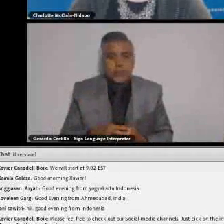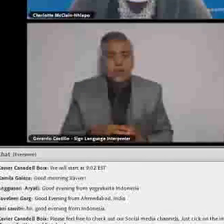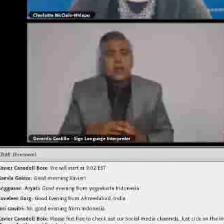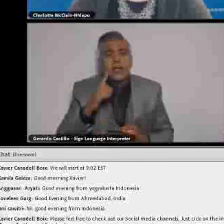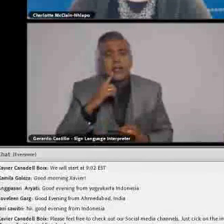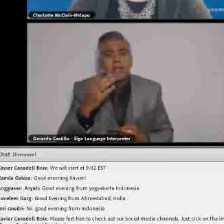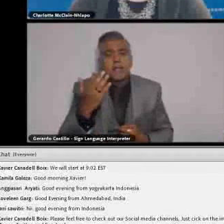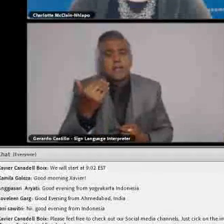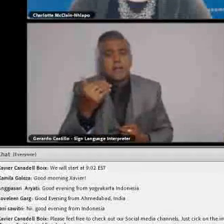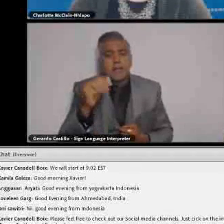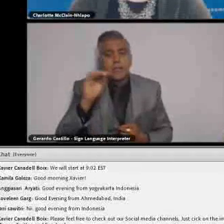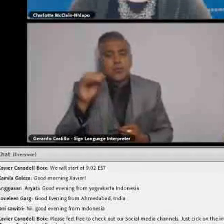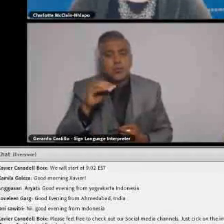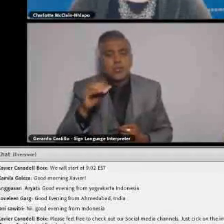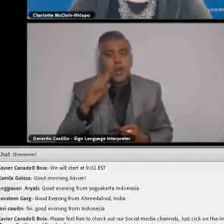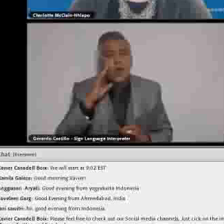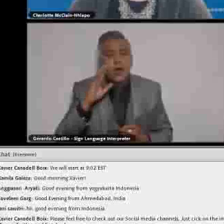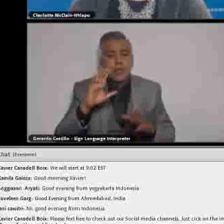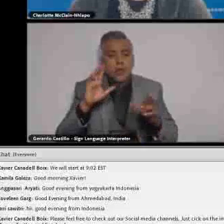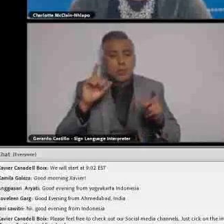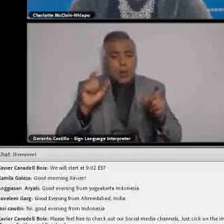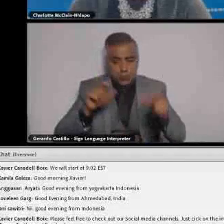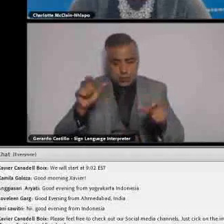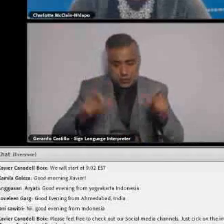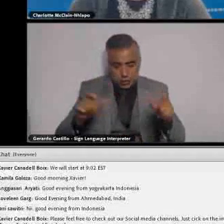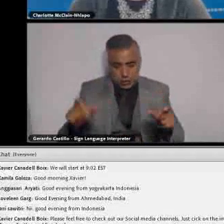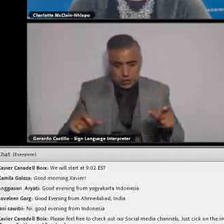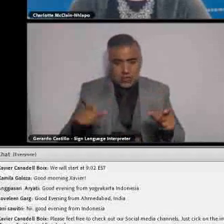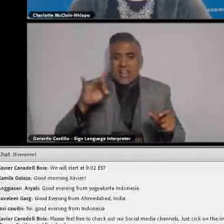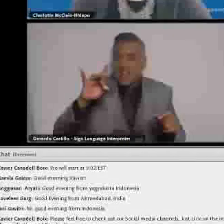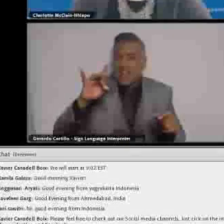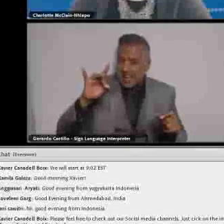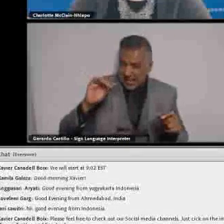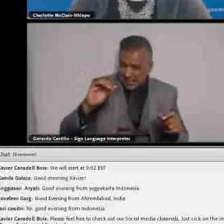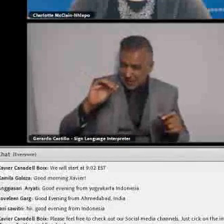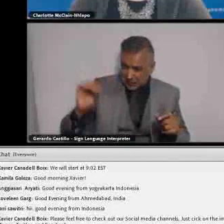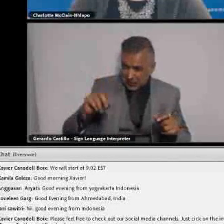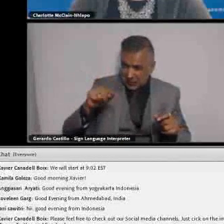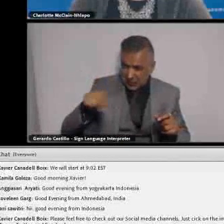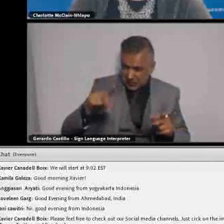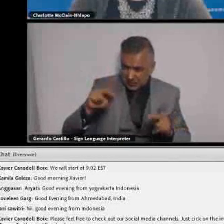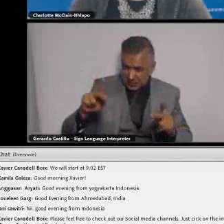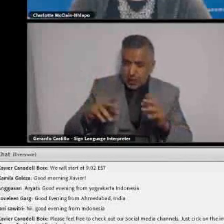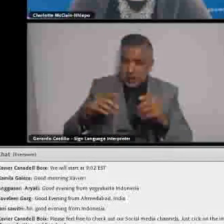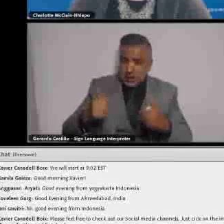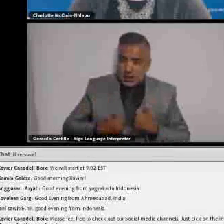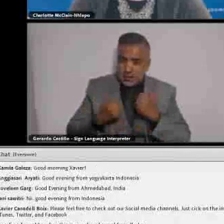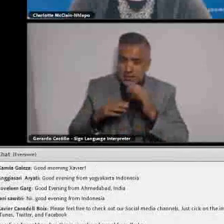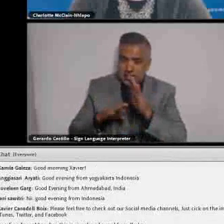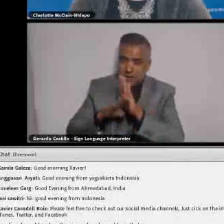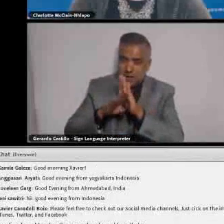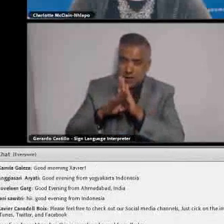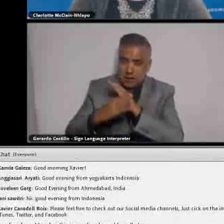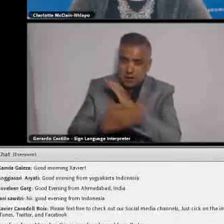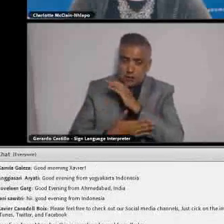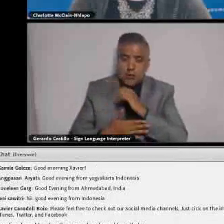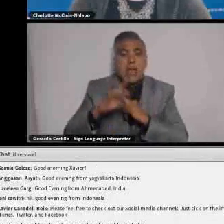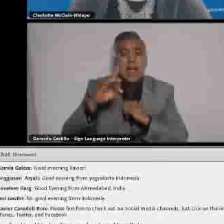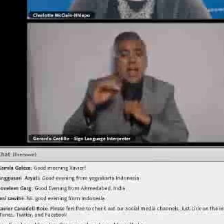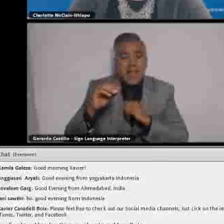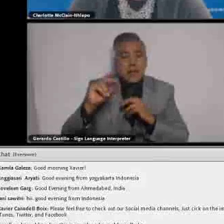15% of the globe's population. 80% of them live in developing countries, and 80% of them live in